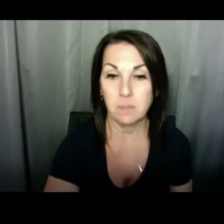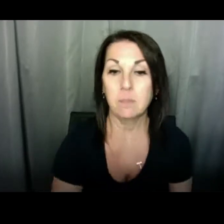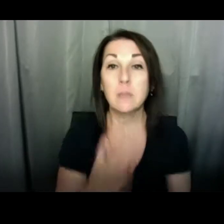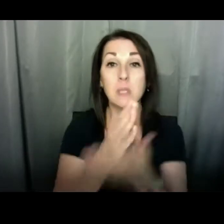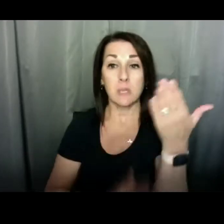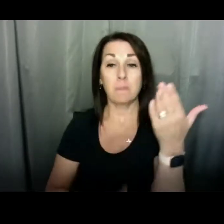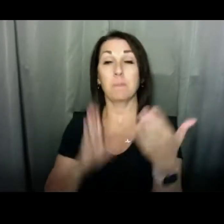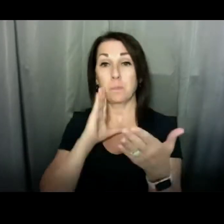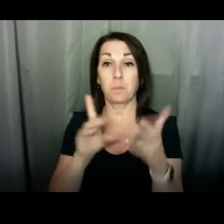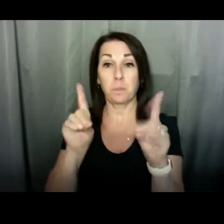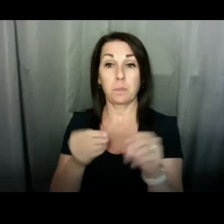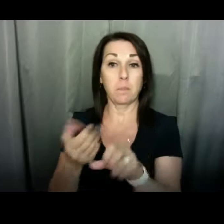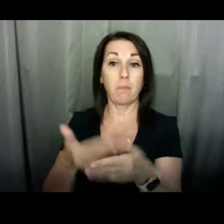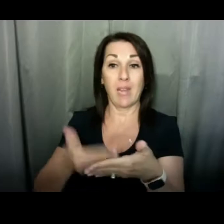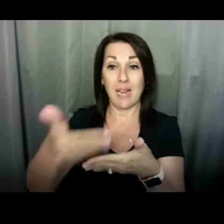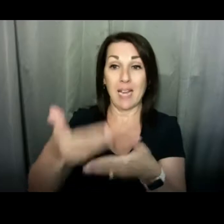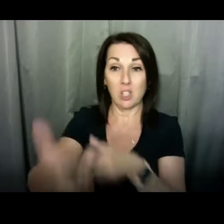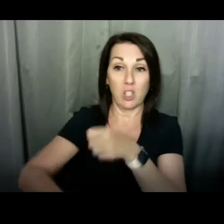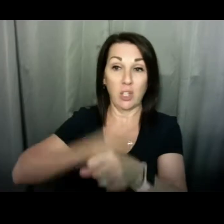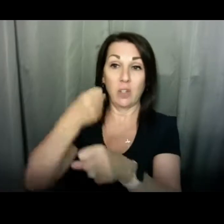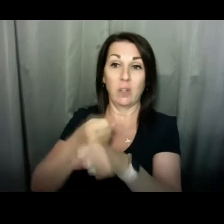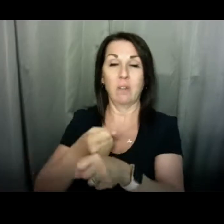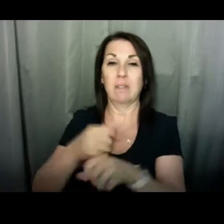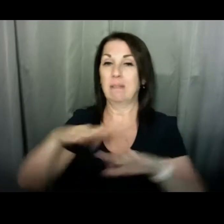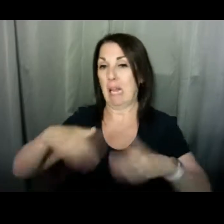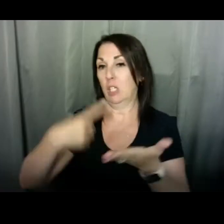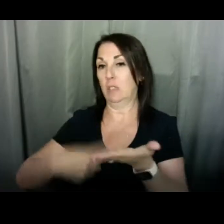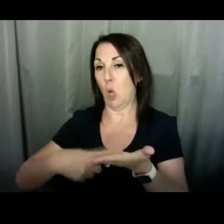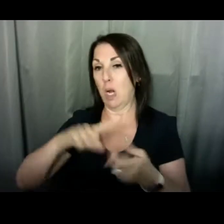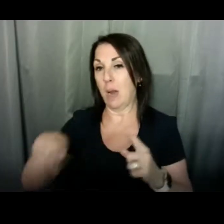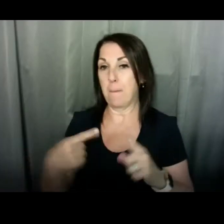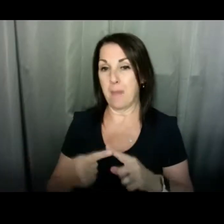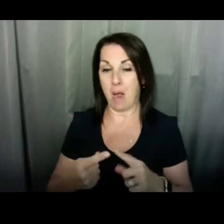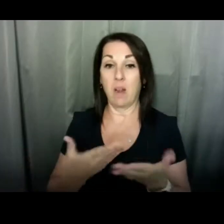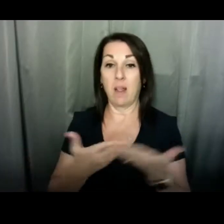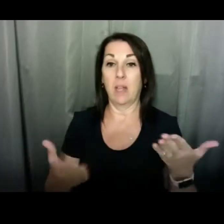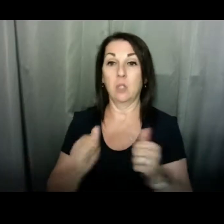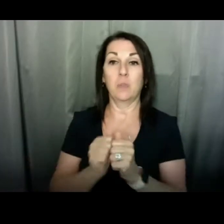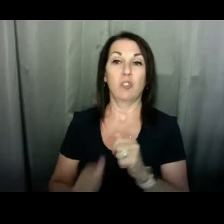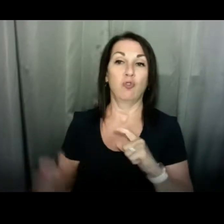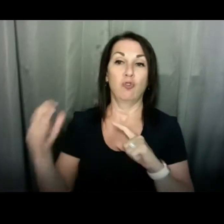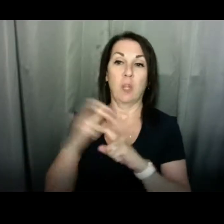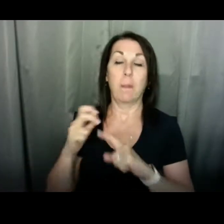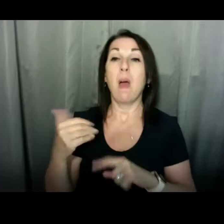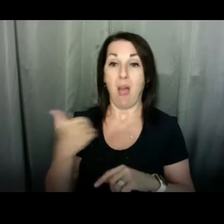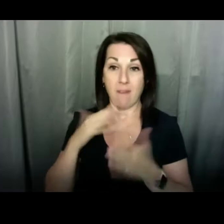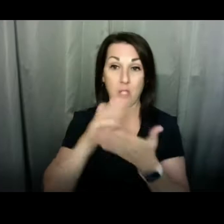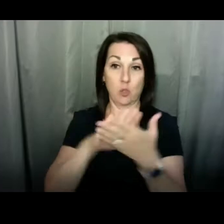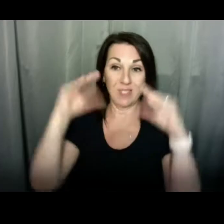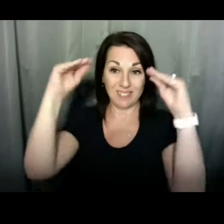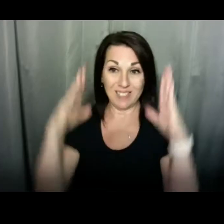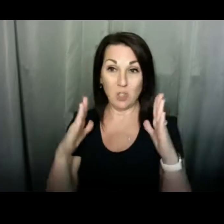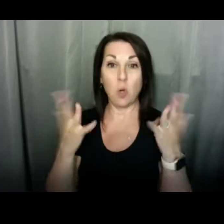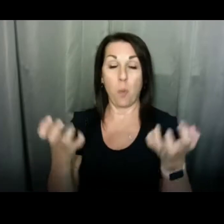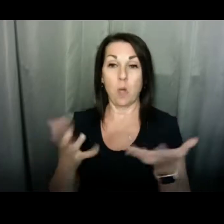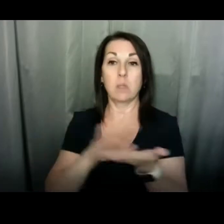doing in the next year, which I haven't talked about, is we're creating school champions. So if you've got a school teacher who'd like to be